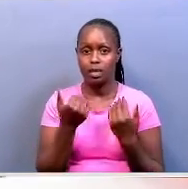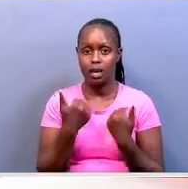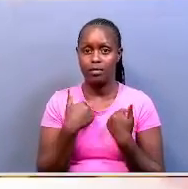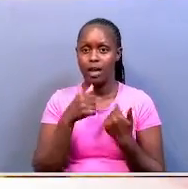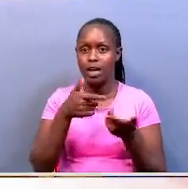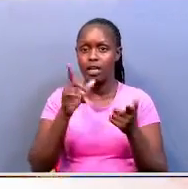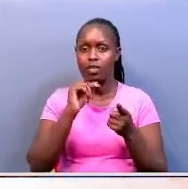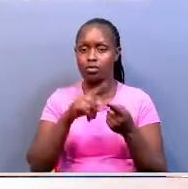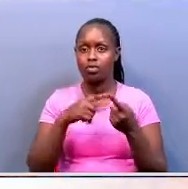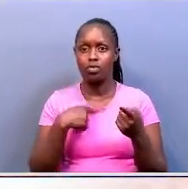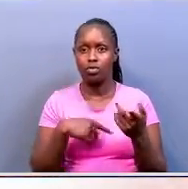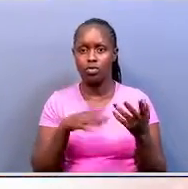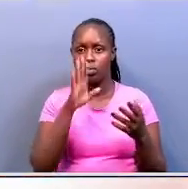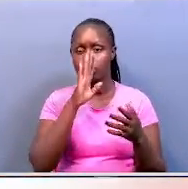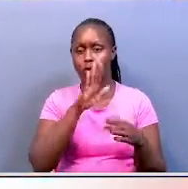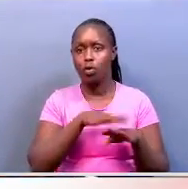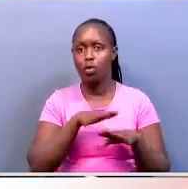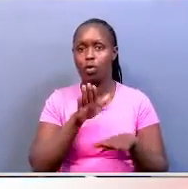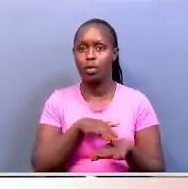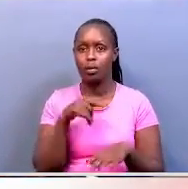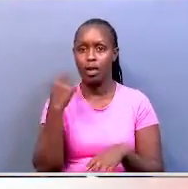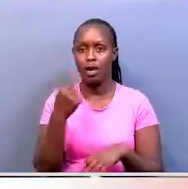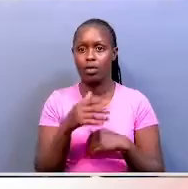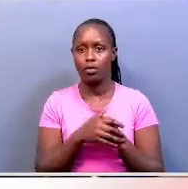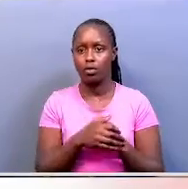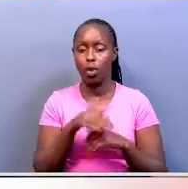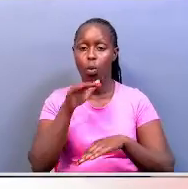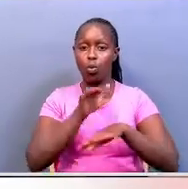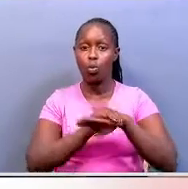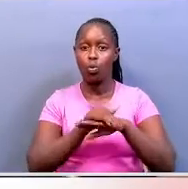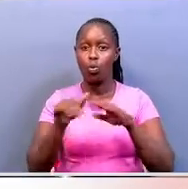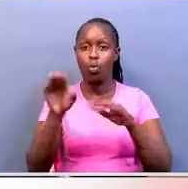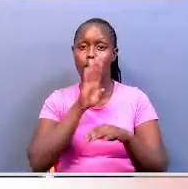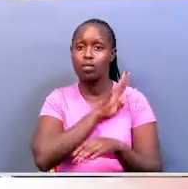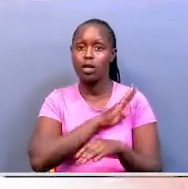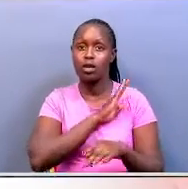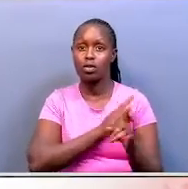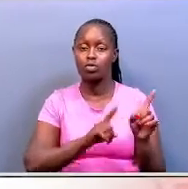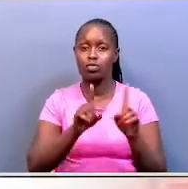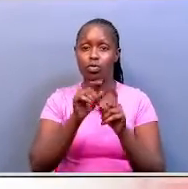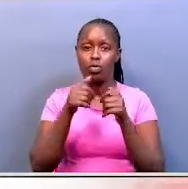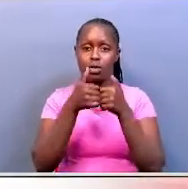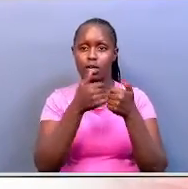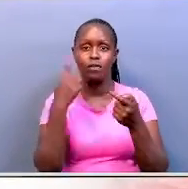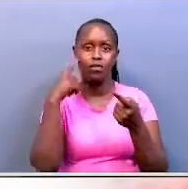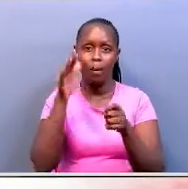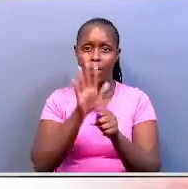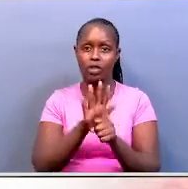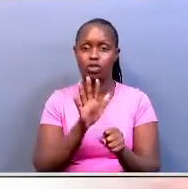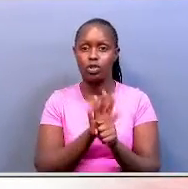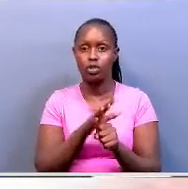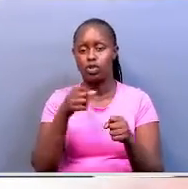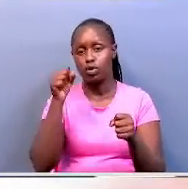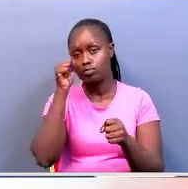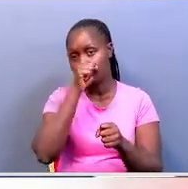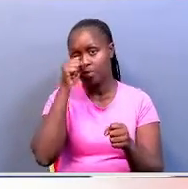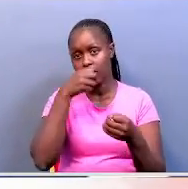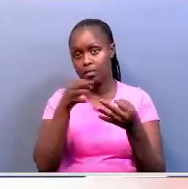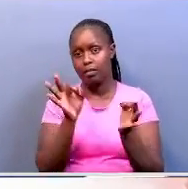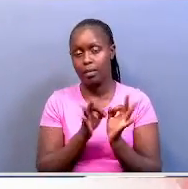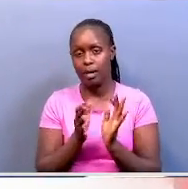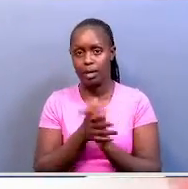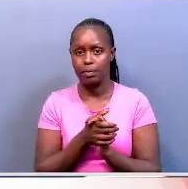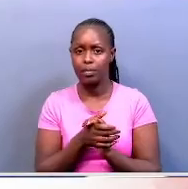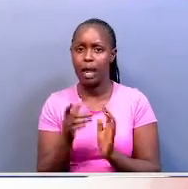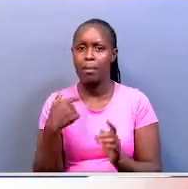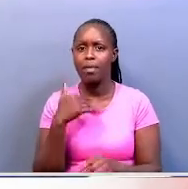Tusiwekelewe wa mama. Good morals is also a challenge for majority of the street families posing a serious threat. Nani anawalea?